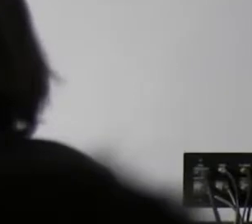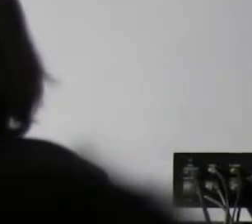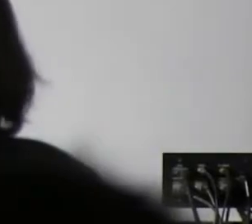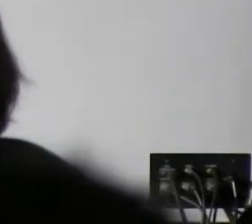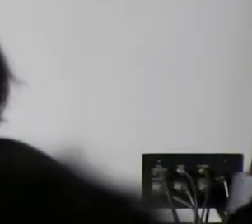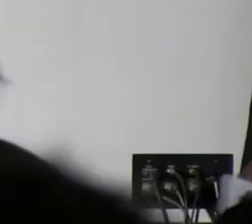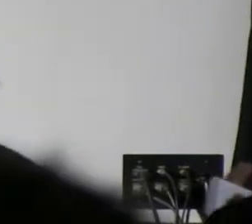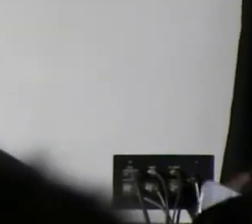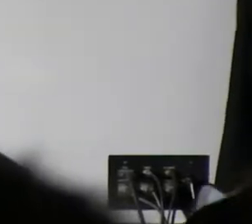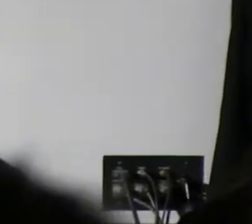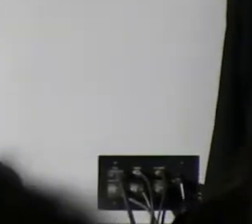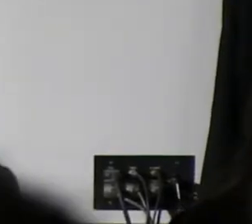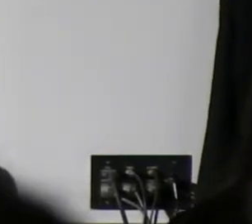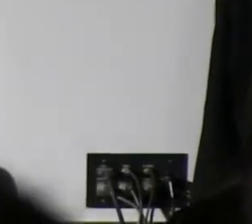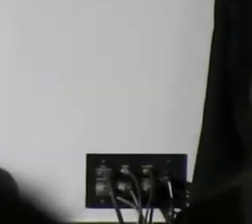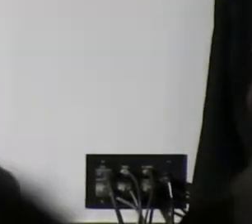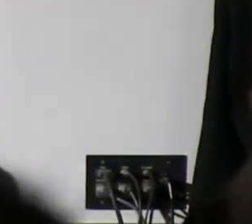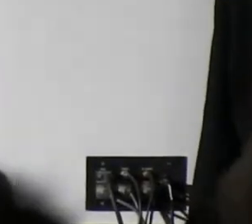Yes.